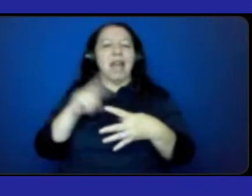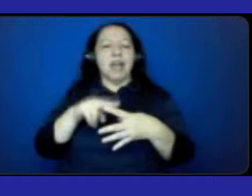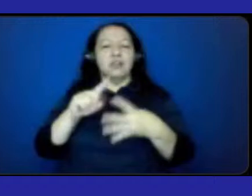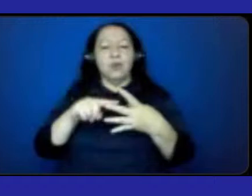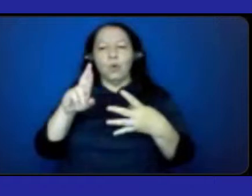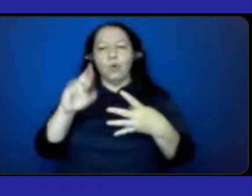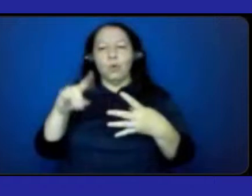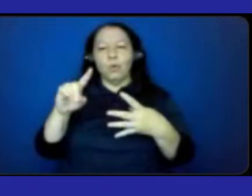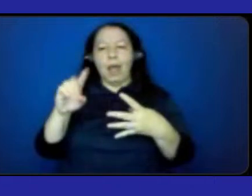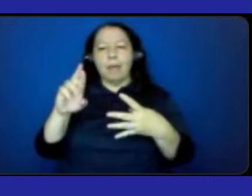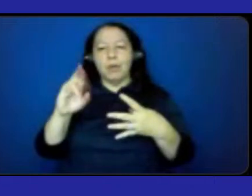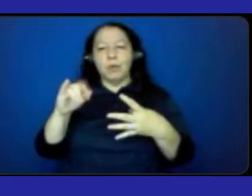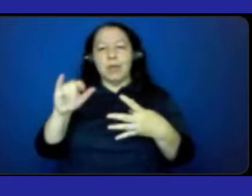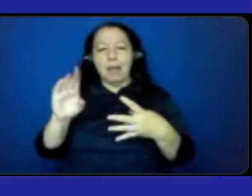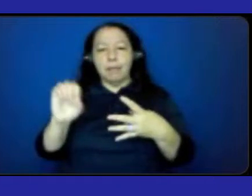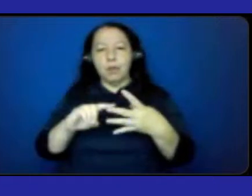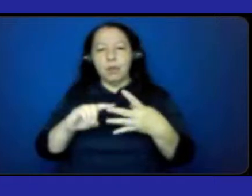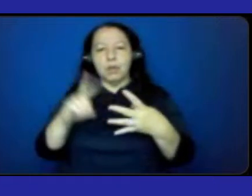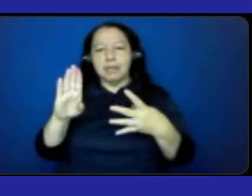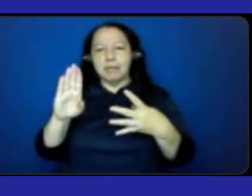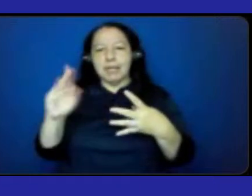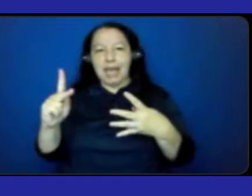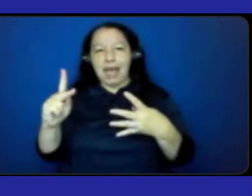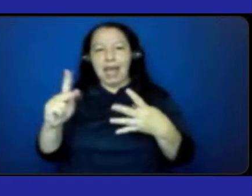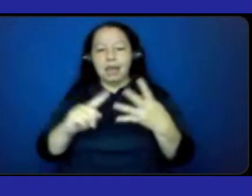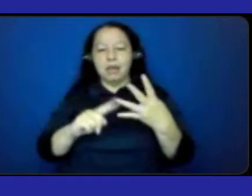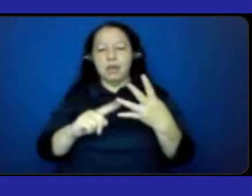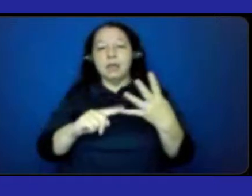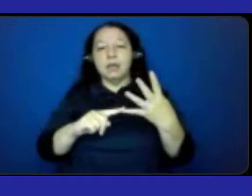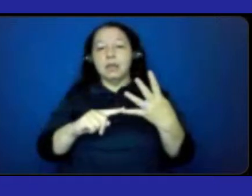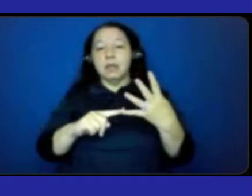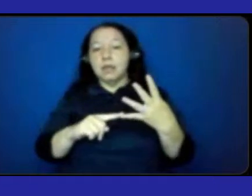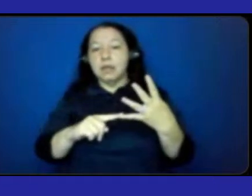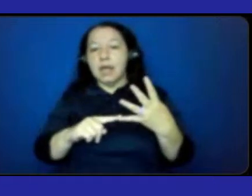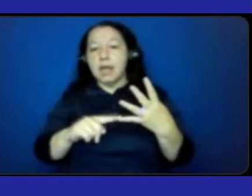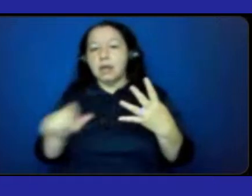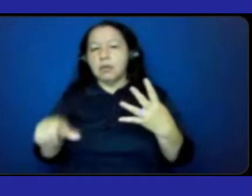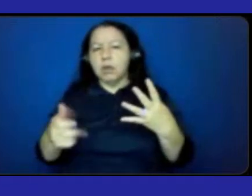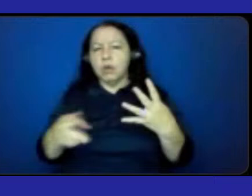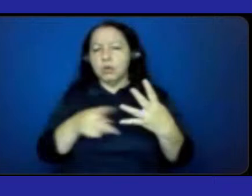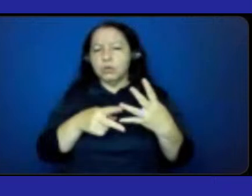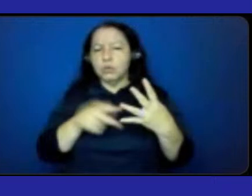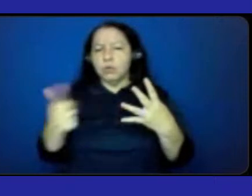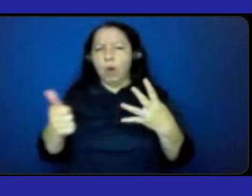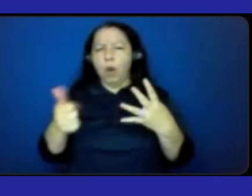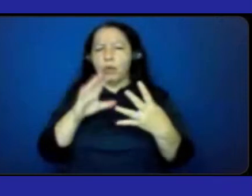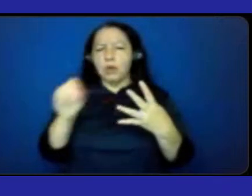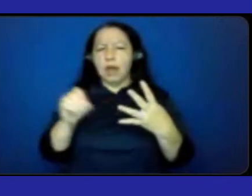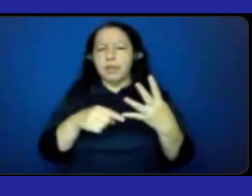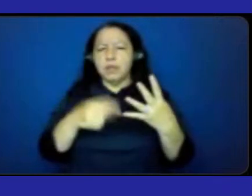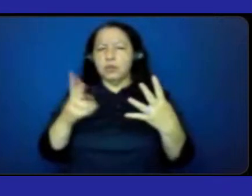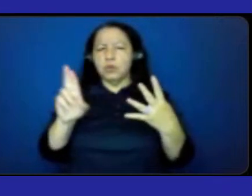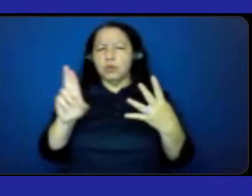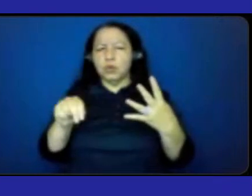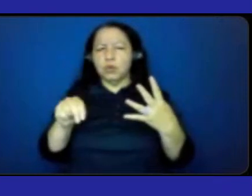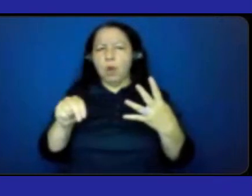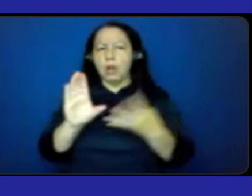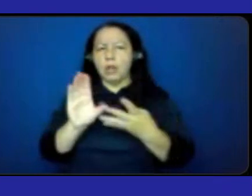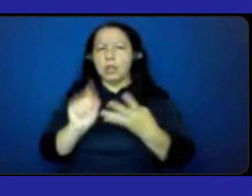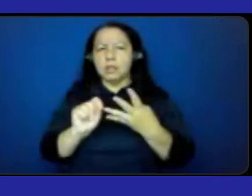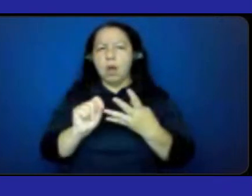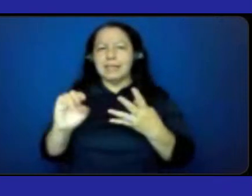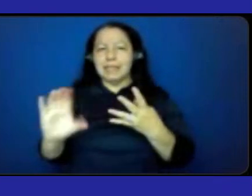DBK.go; Somos Healthcare Providers Inc., and Huron Consulting Group Inc., to provide COVID surge project management services